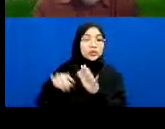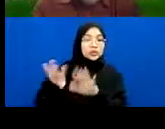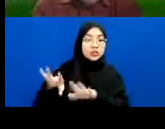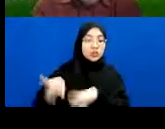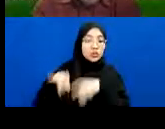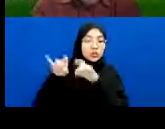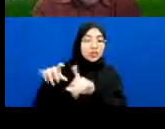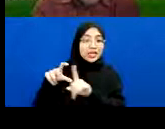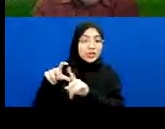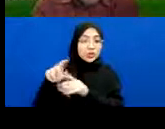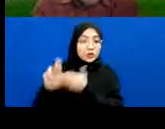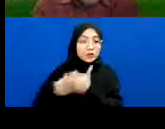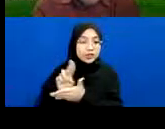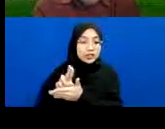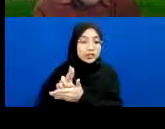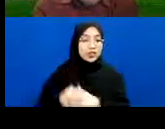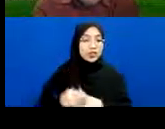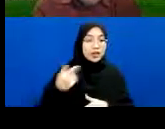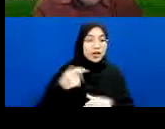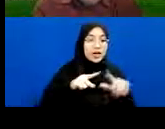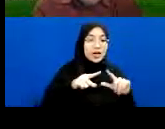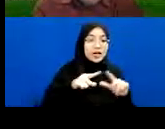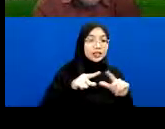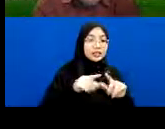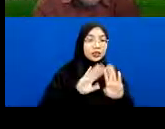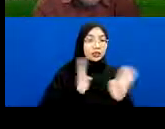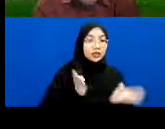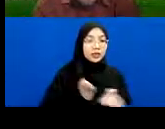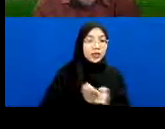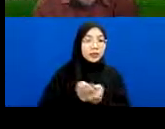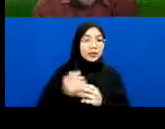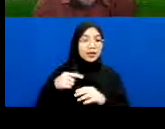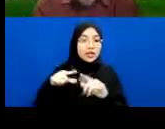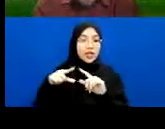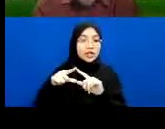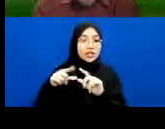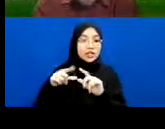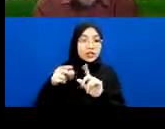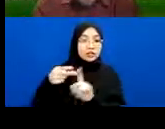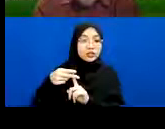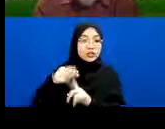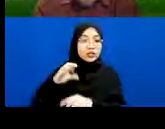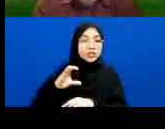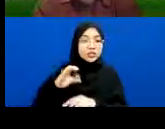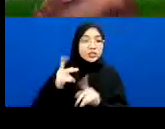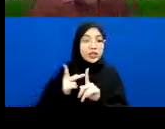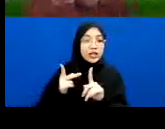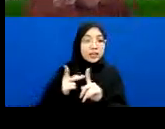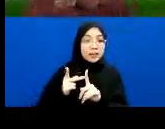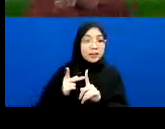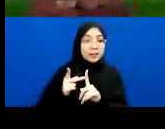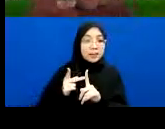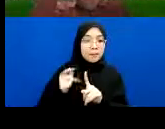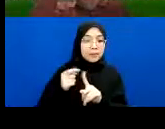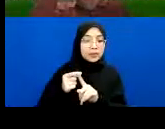at Gajda Mada University. And Angeline Fresh-Bichesa Halim, who is an undergraduate psychology student at Gajda